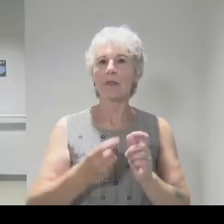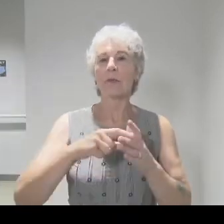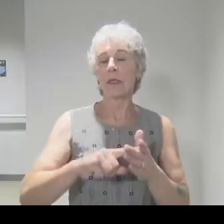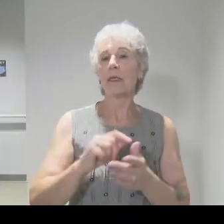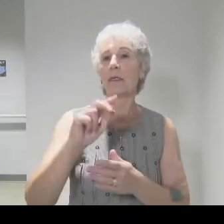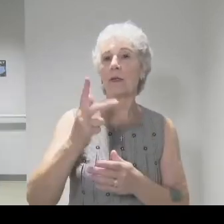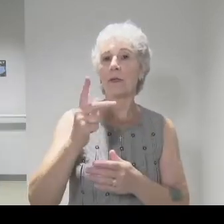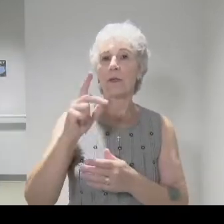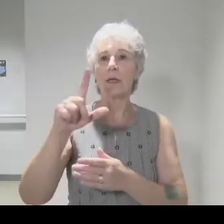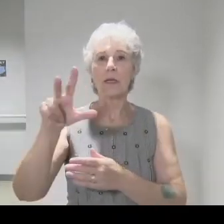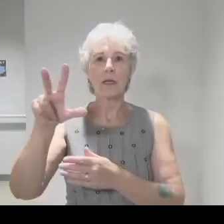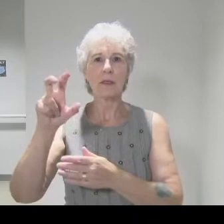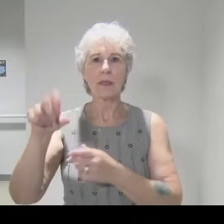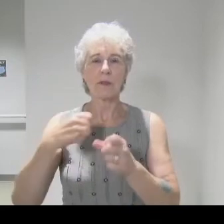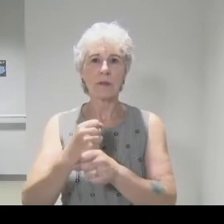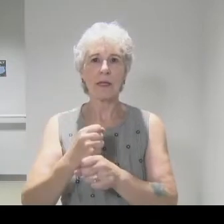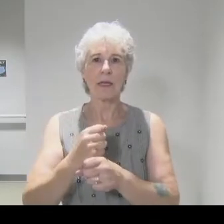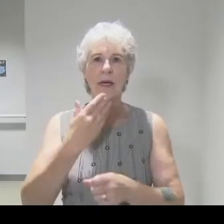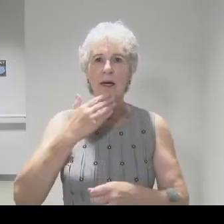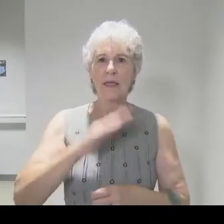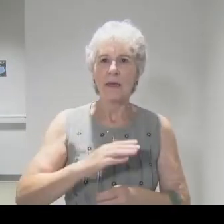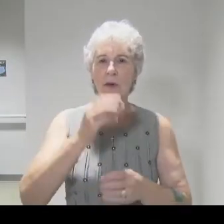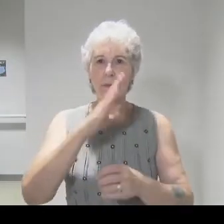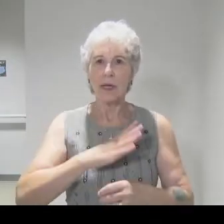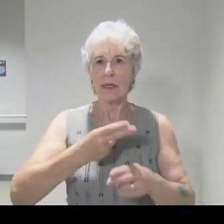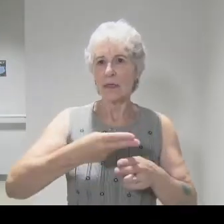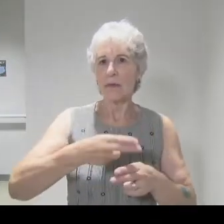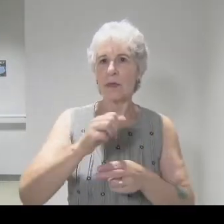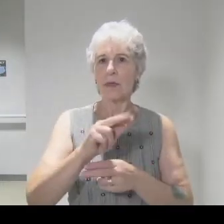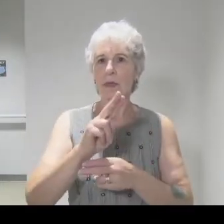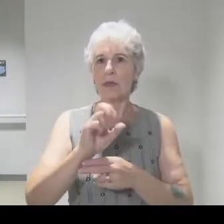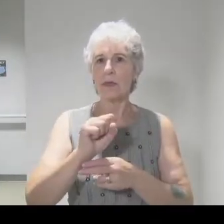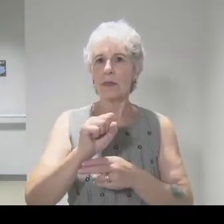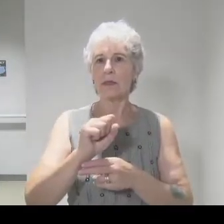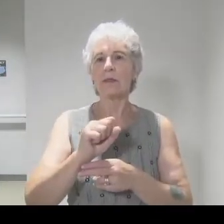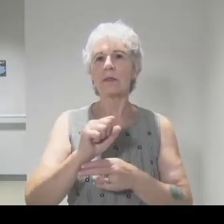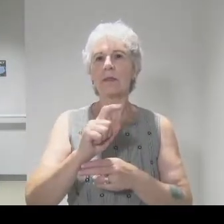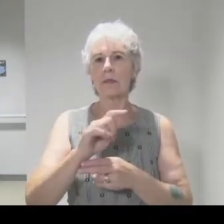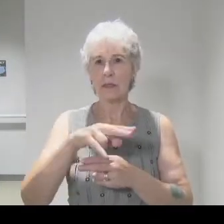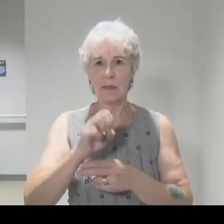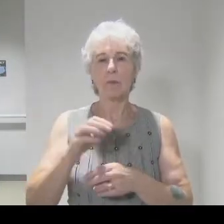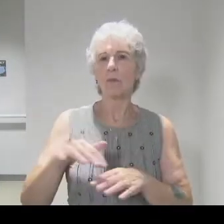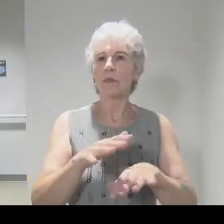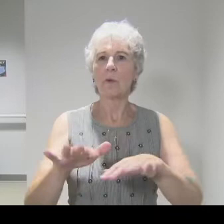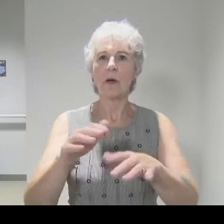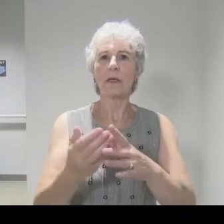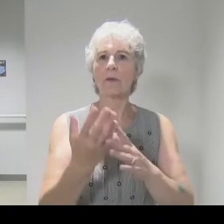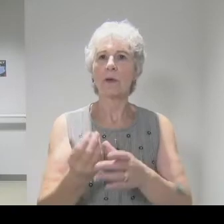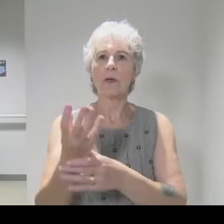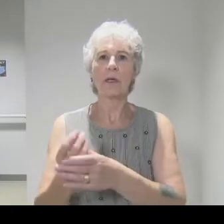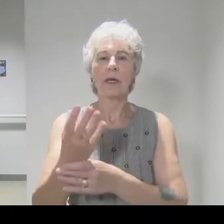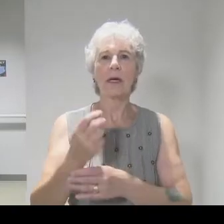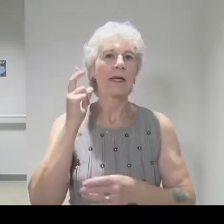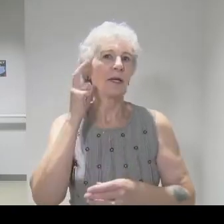AD, a corrupt individual by the name of Augustine was walking around in a garden, and he heard the voice of some children